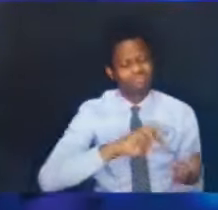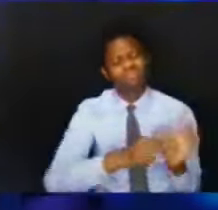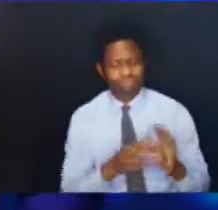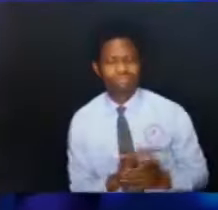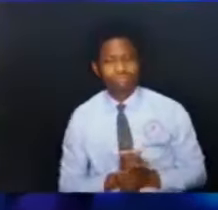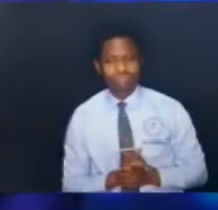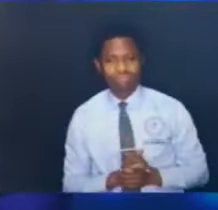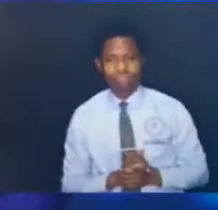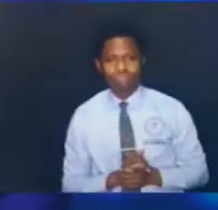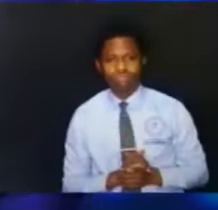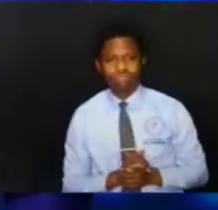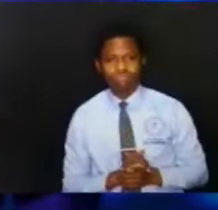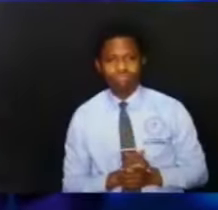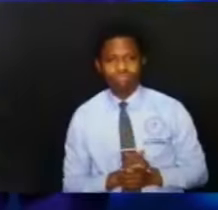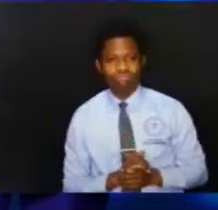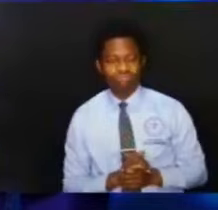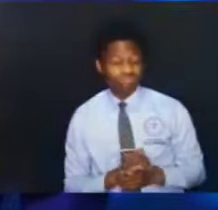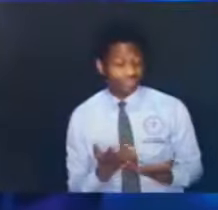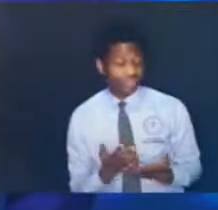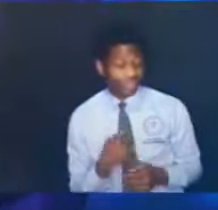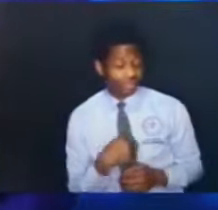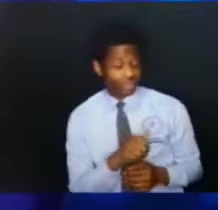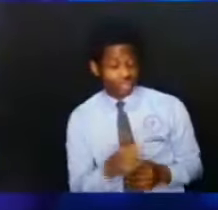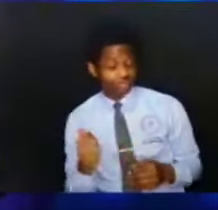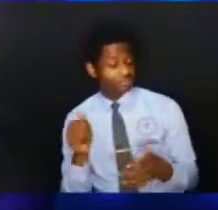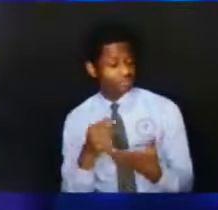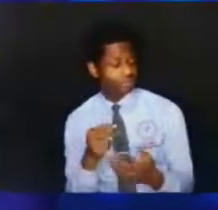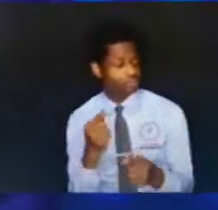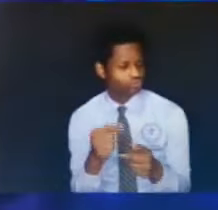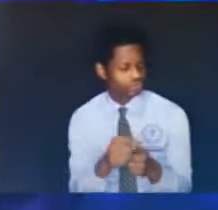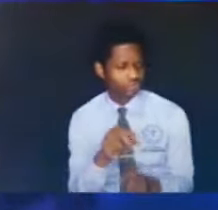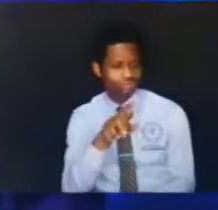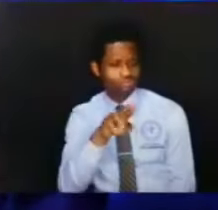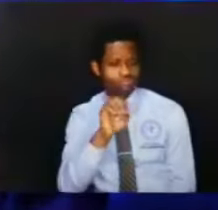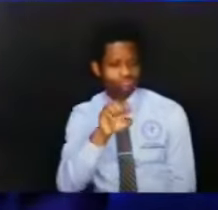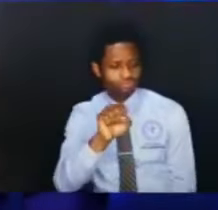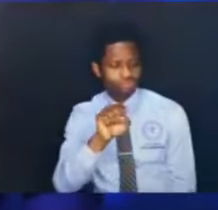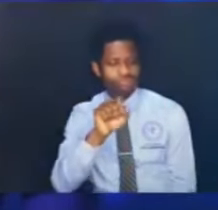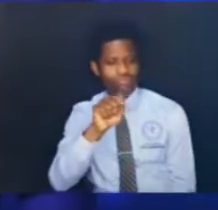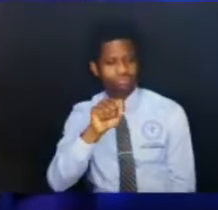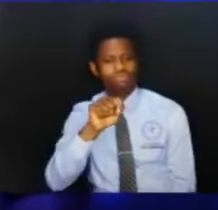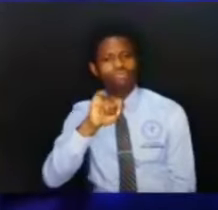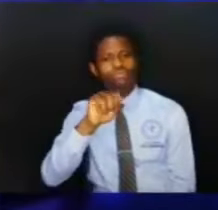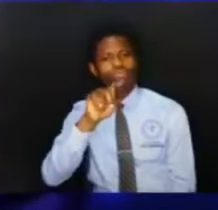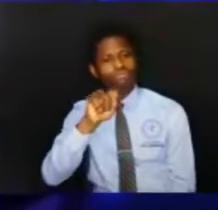friendliness but when we talk about restitution we are saying that you are making amends for a